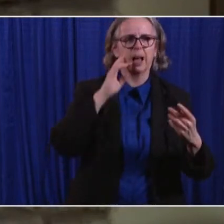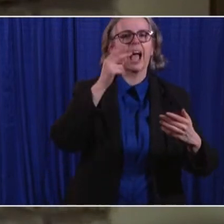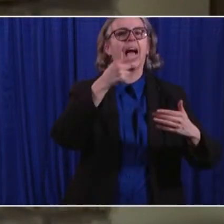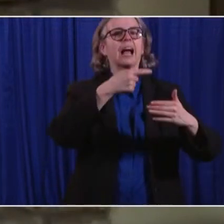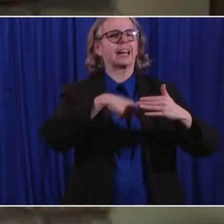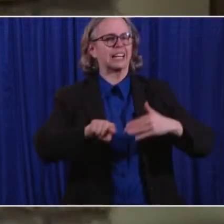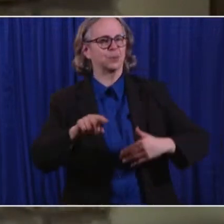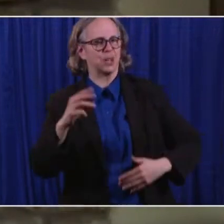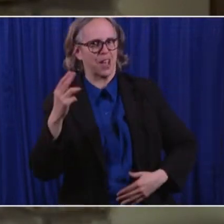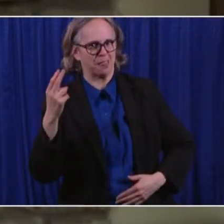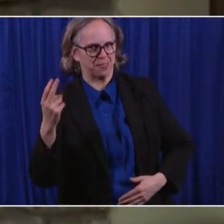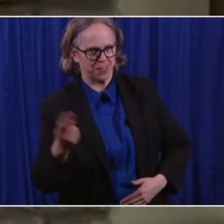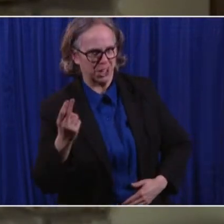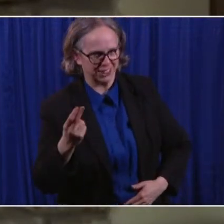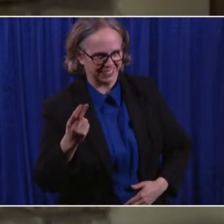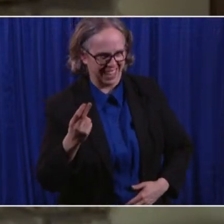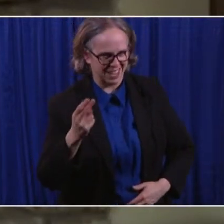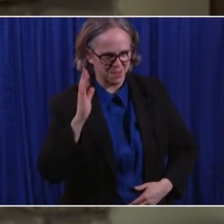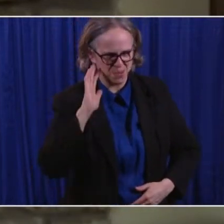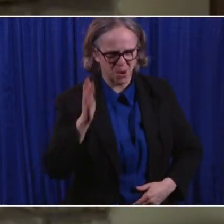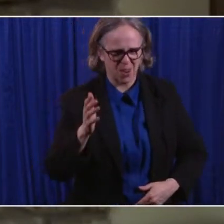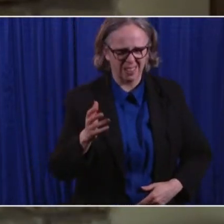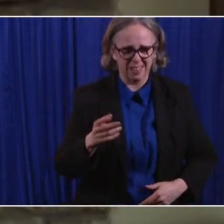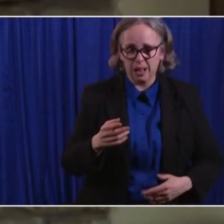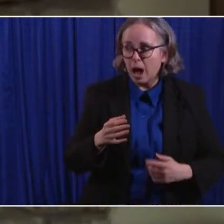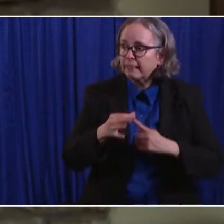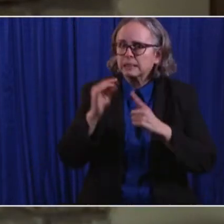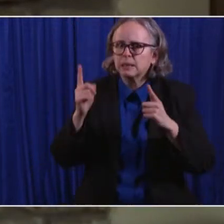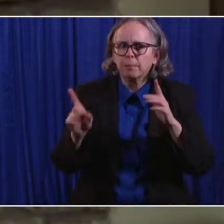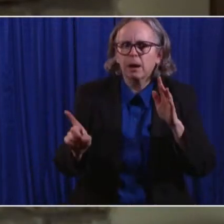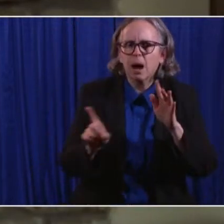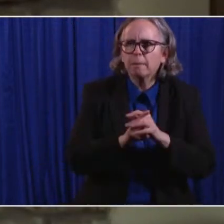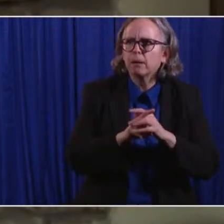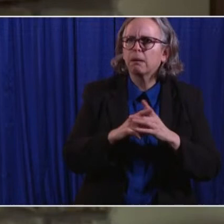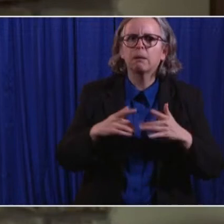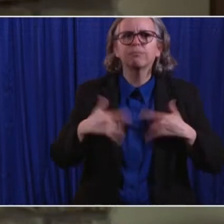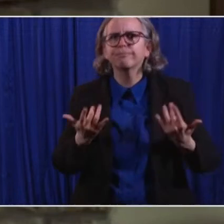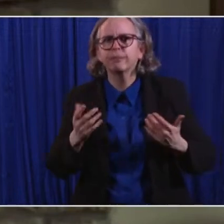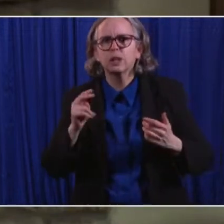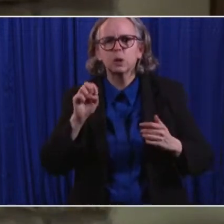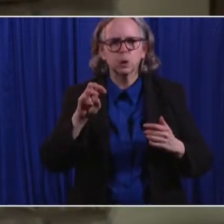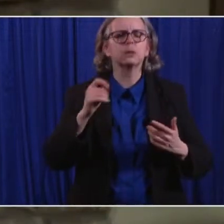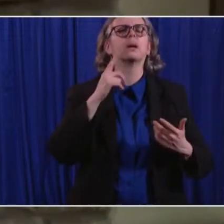unless something breaks before then. Thank you very much.